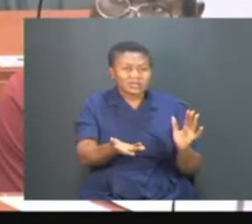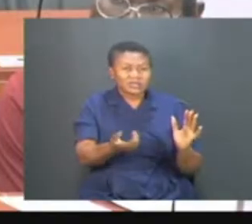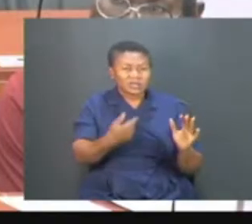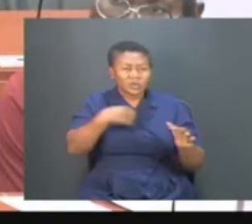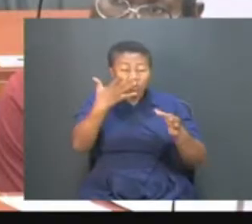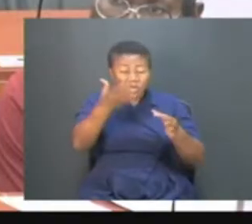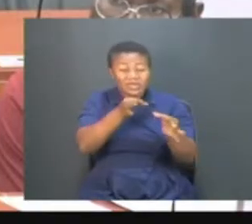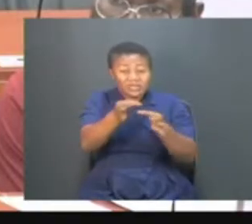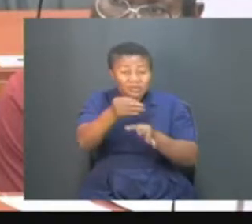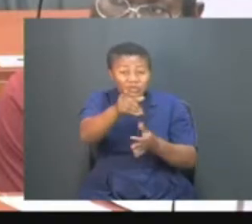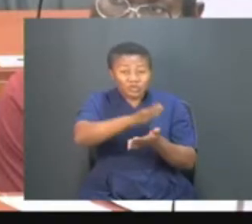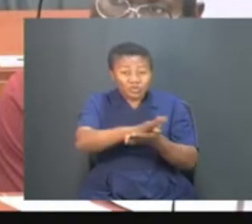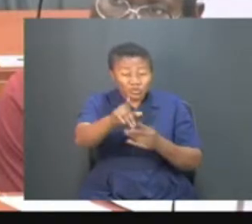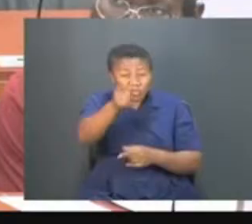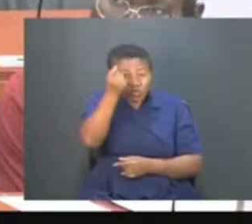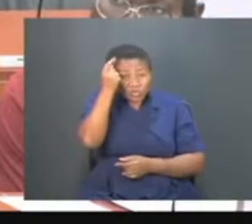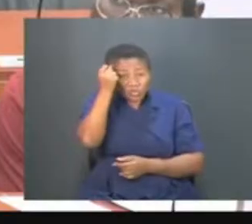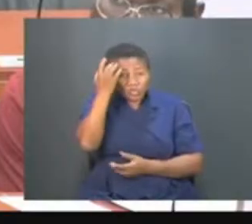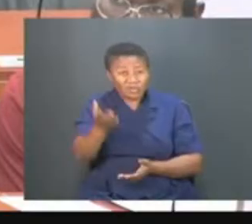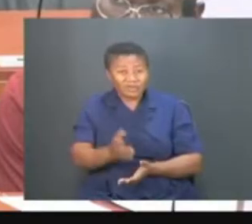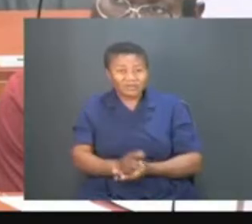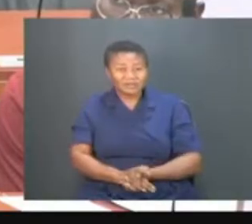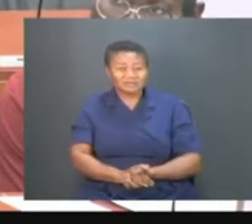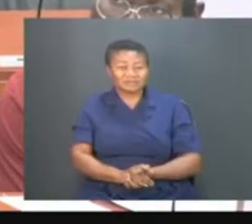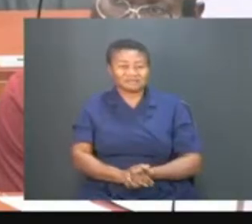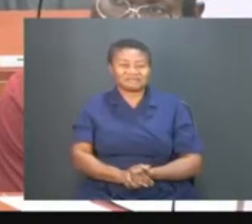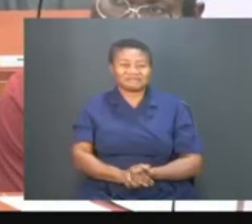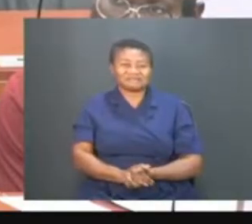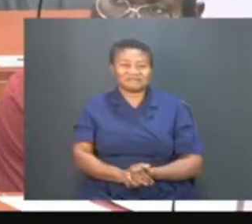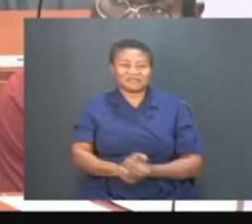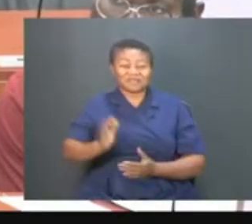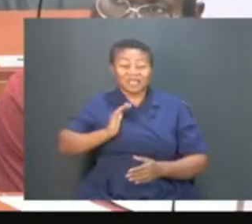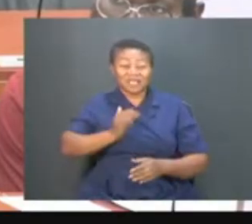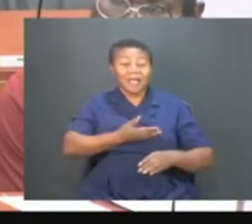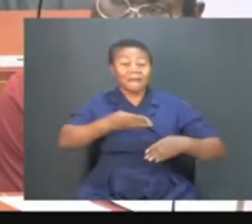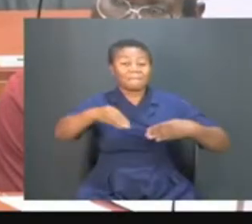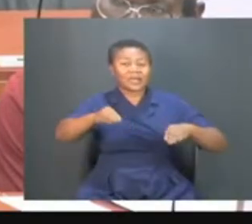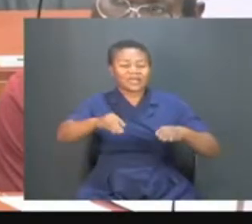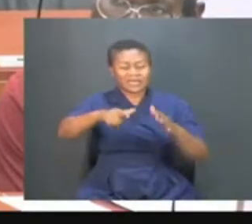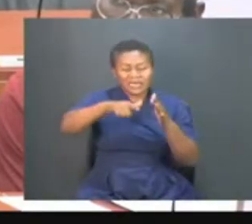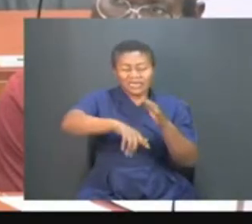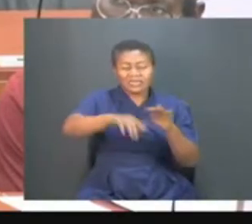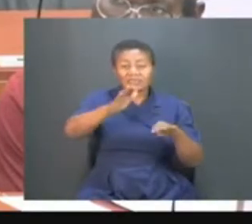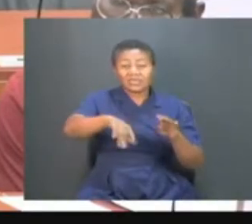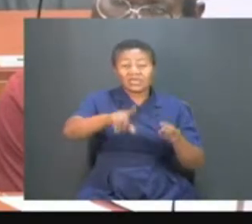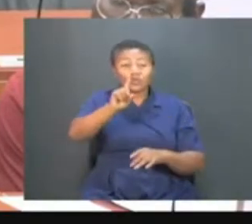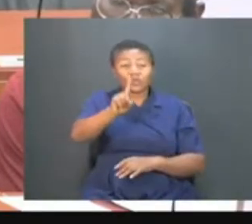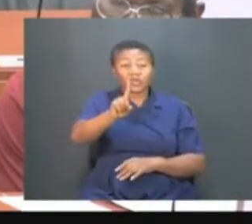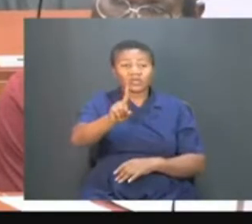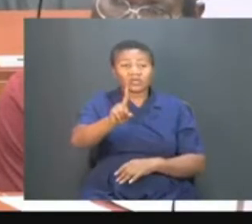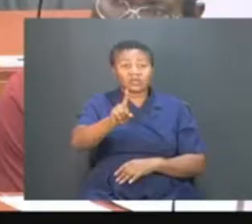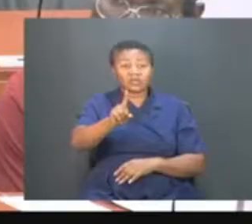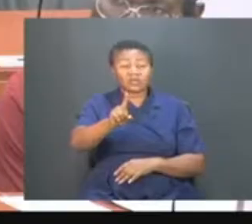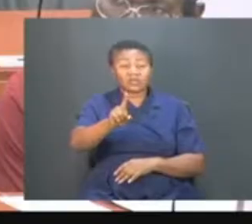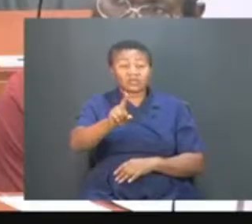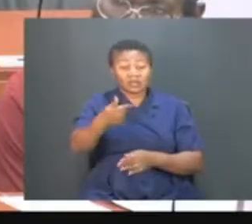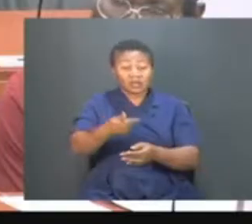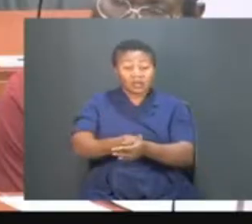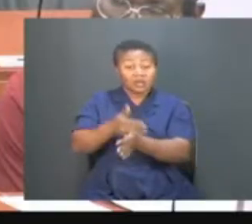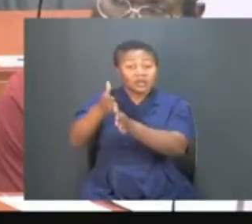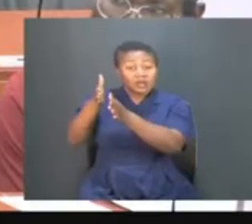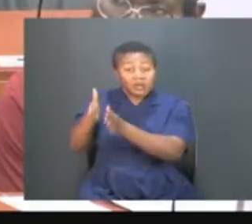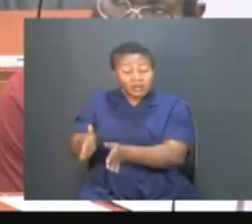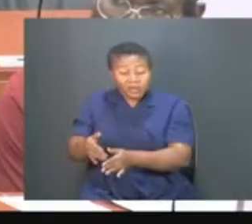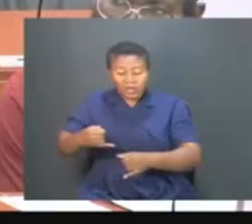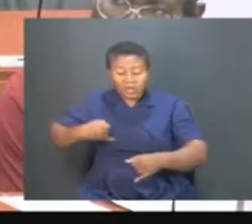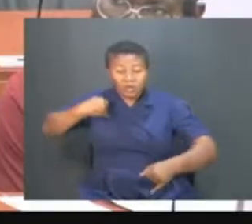today. The systematic risk index of our market is far less than 1. So there's a lag period. Ghanaians are